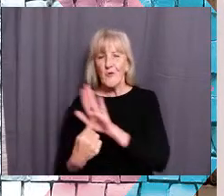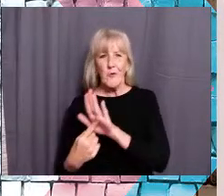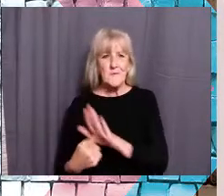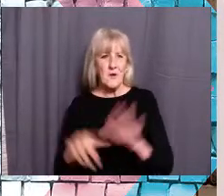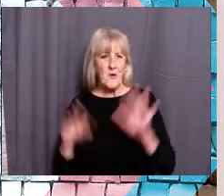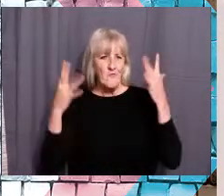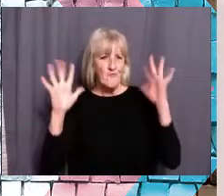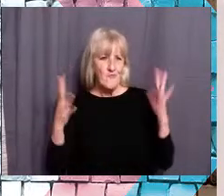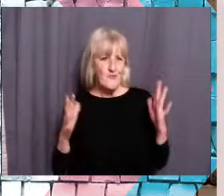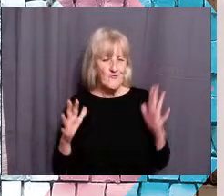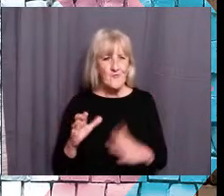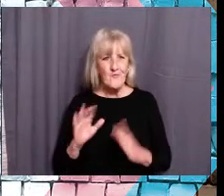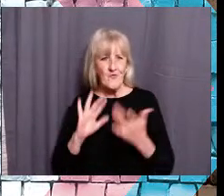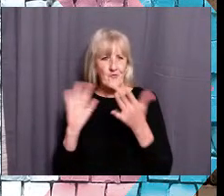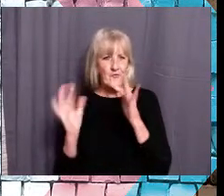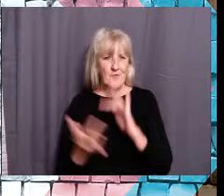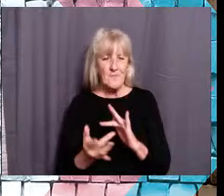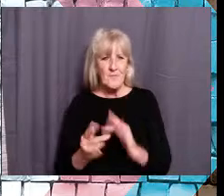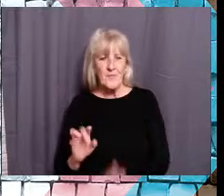Opulence Black.